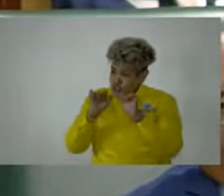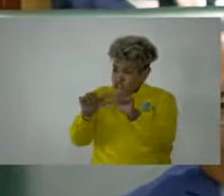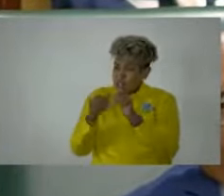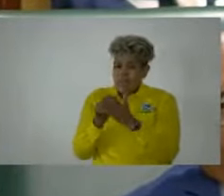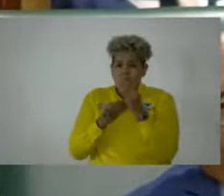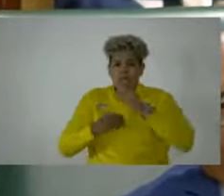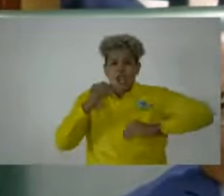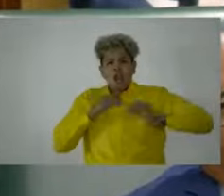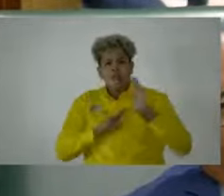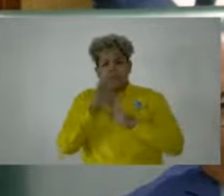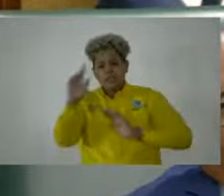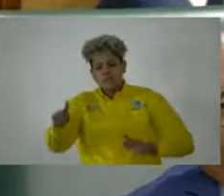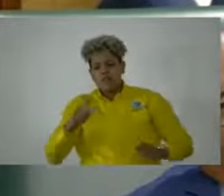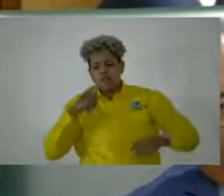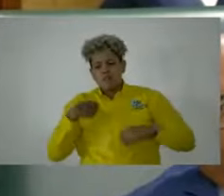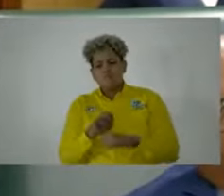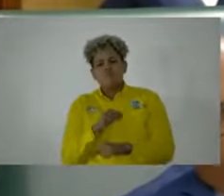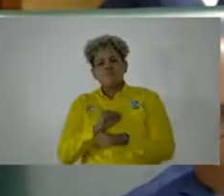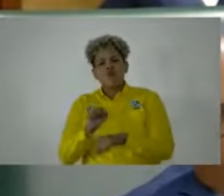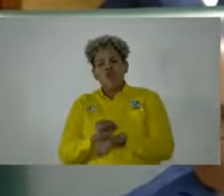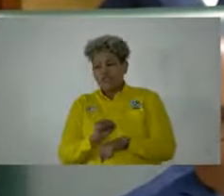development. Productivity.